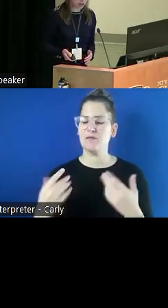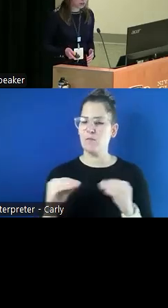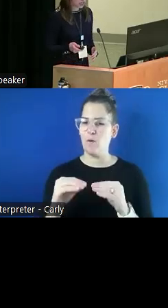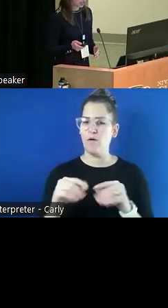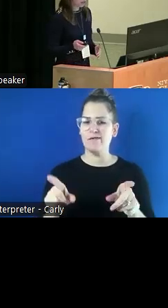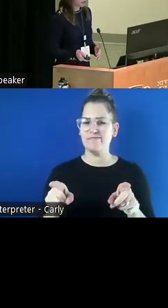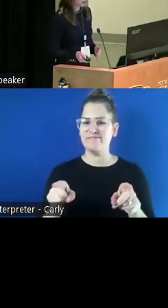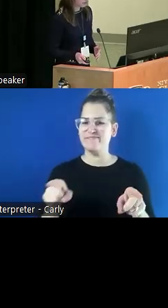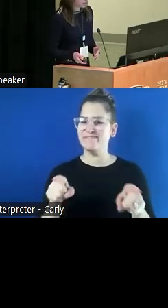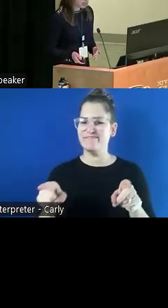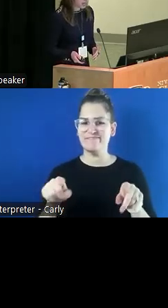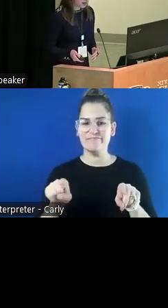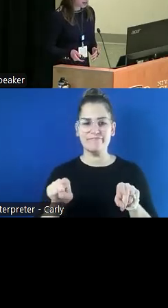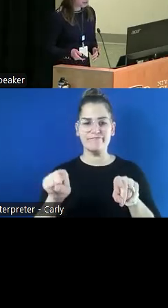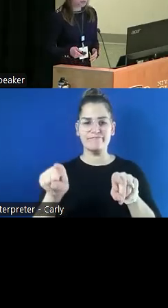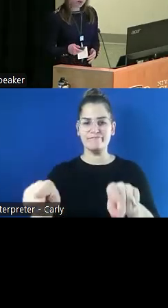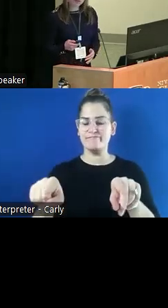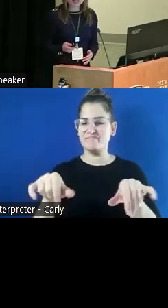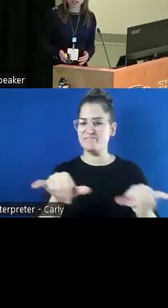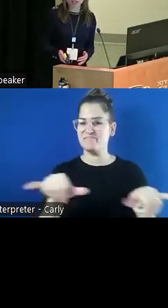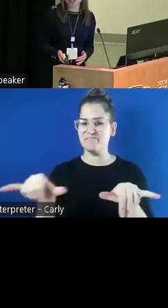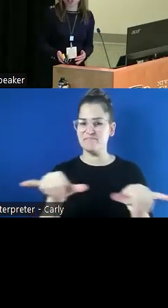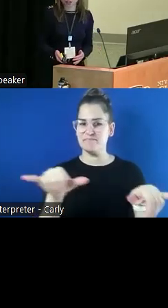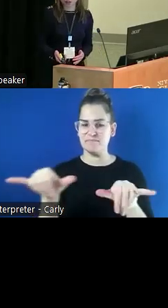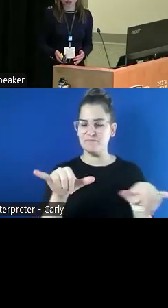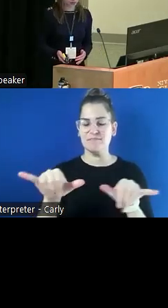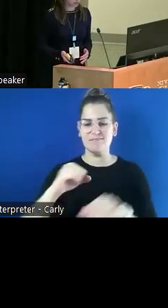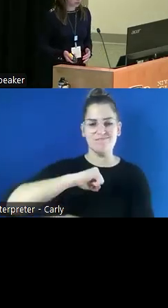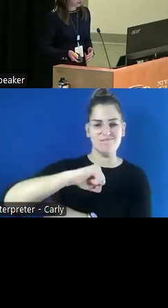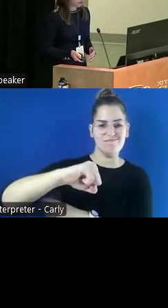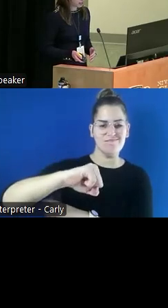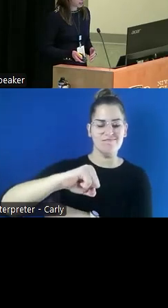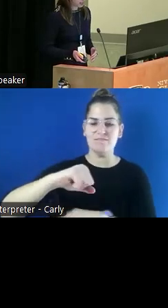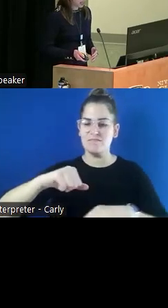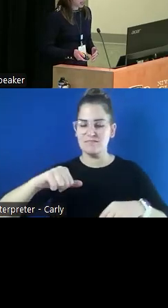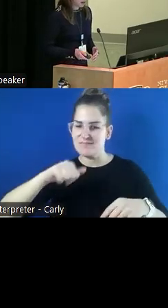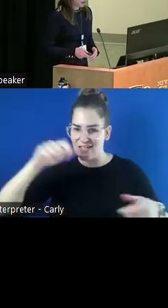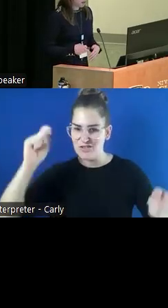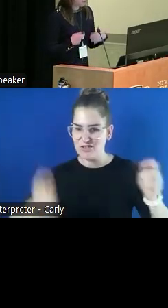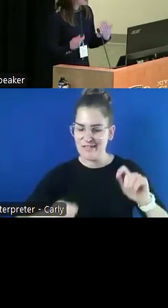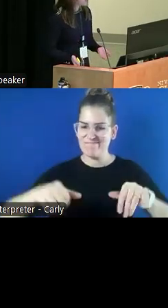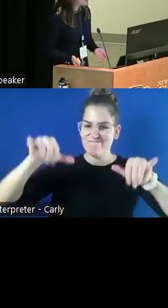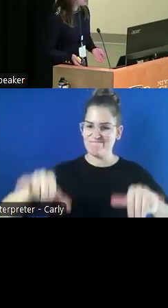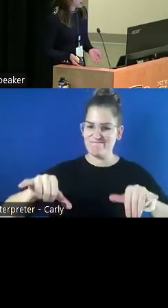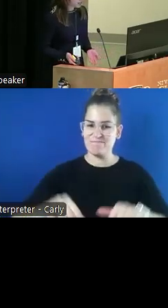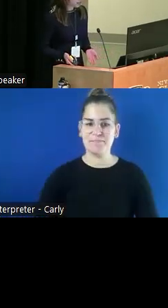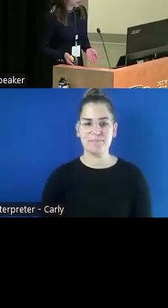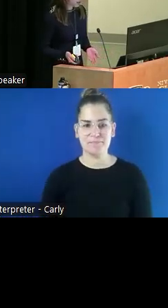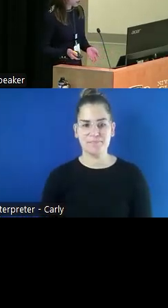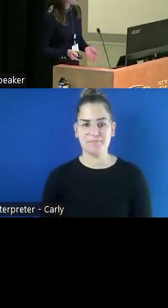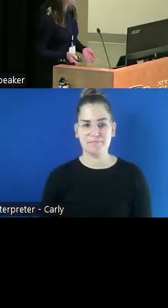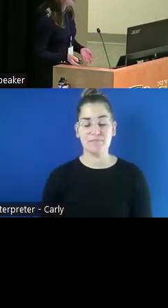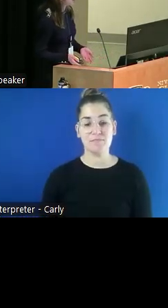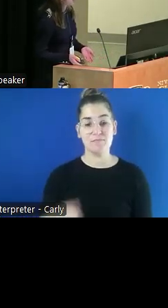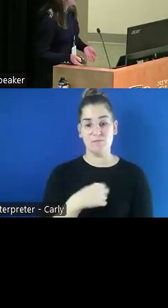pattern of negative symptoms that was more resistant to change. Moderation analyses